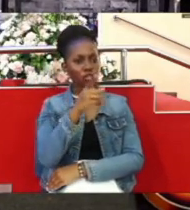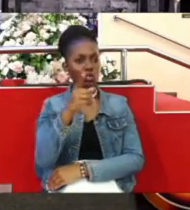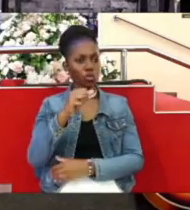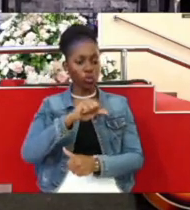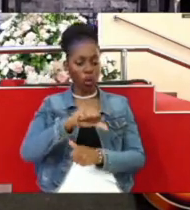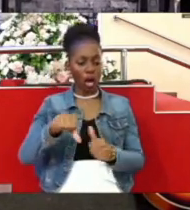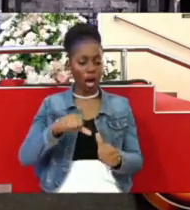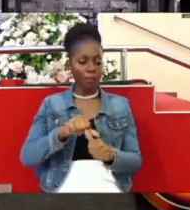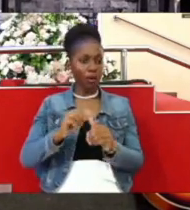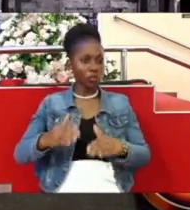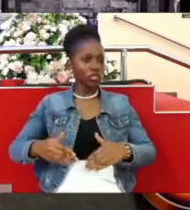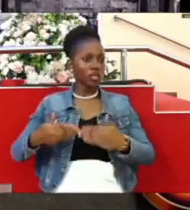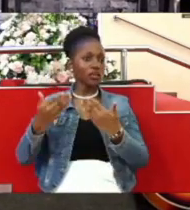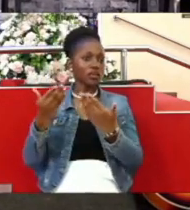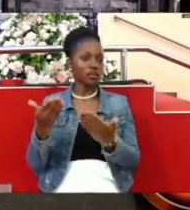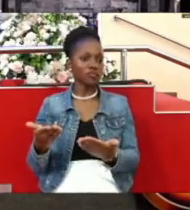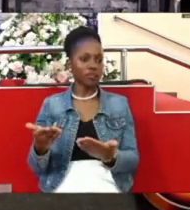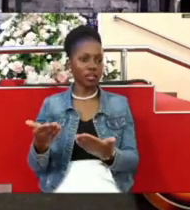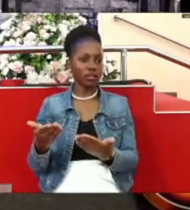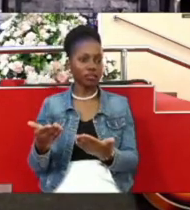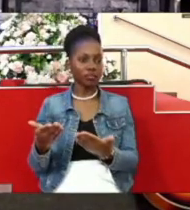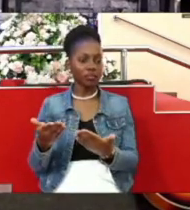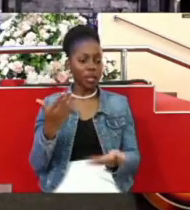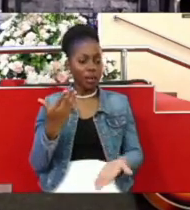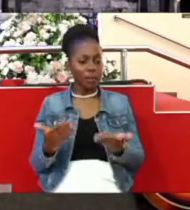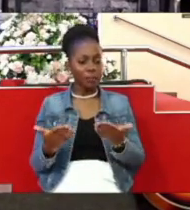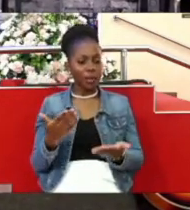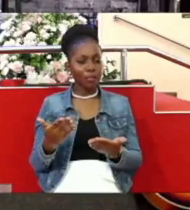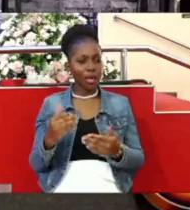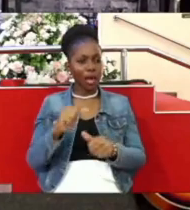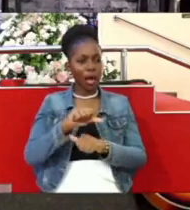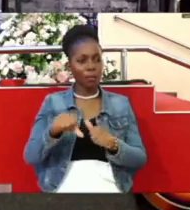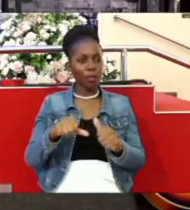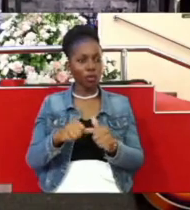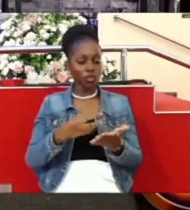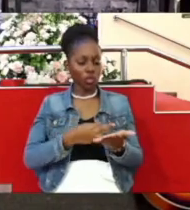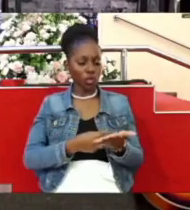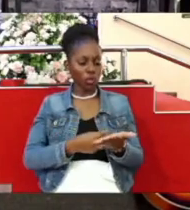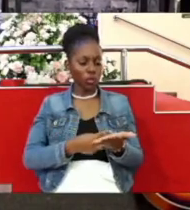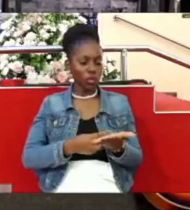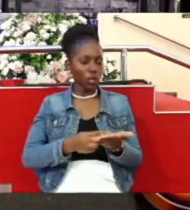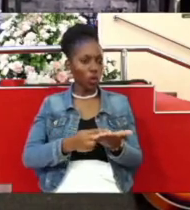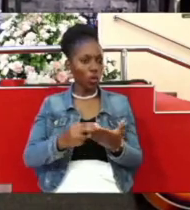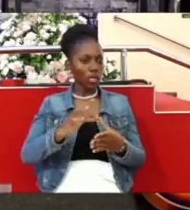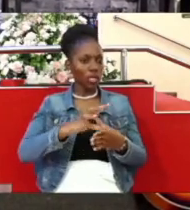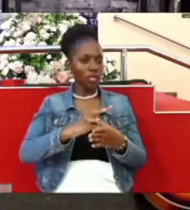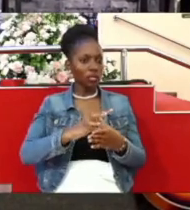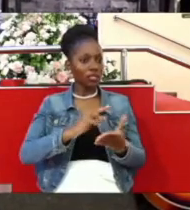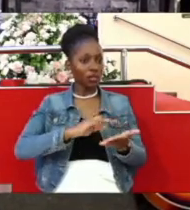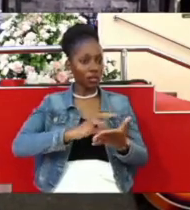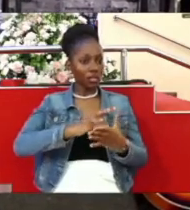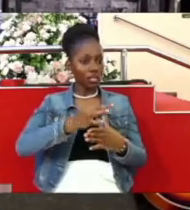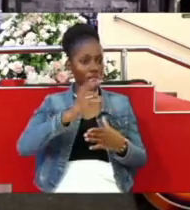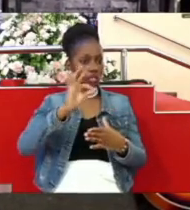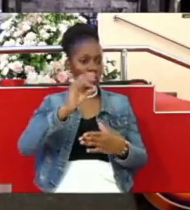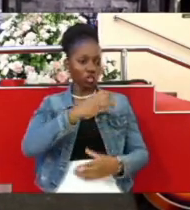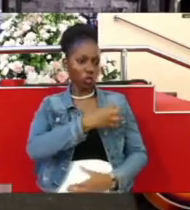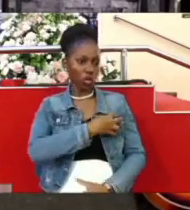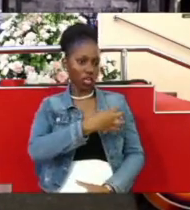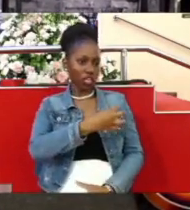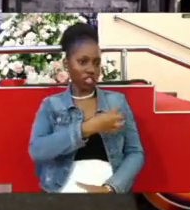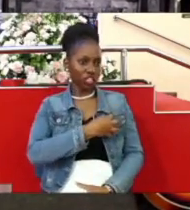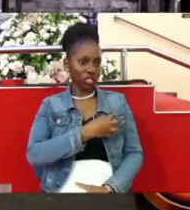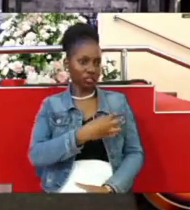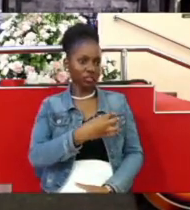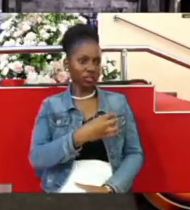God has been speaking to somebody about spiritual wells. Mungu amekuwa akikunenea kuhusu vizima vya kiroho. Or even redigging the